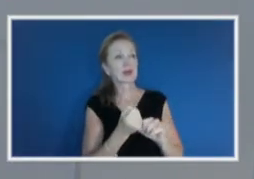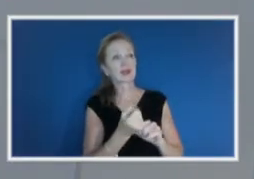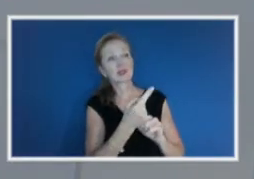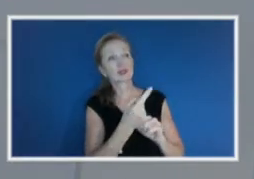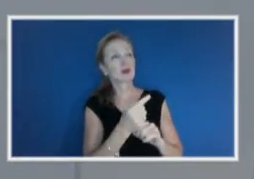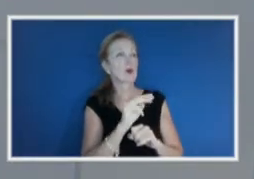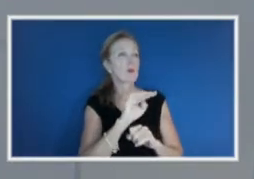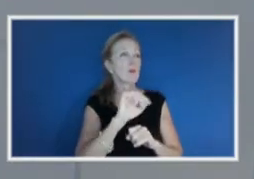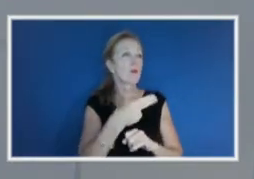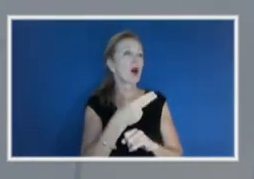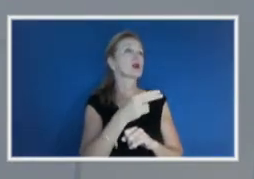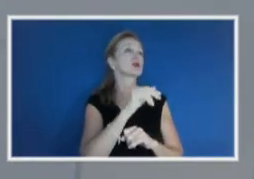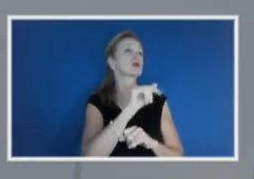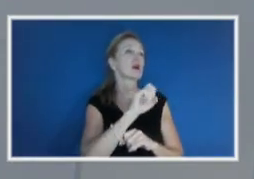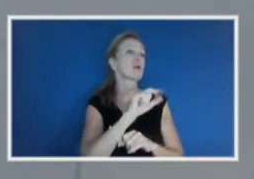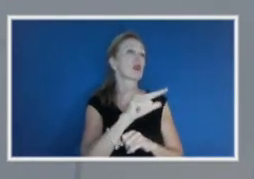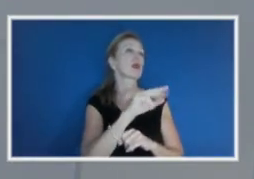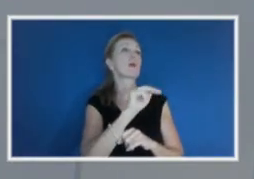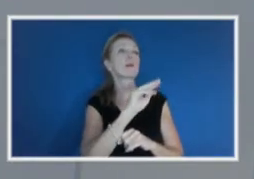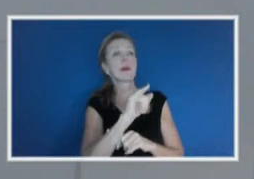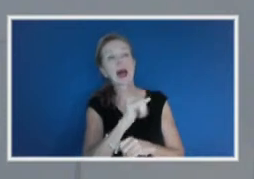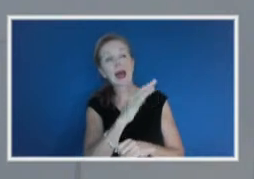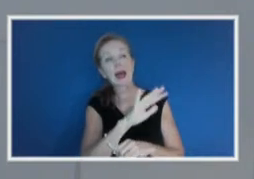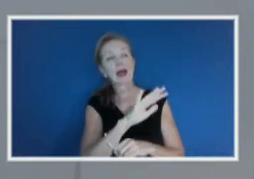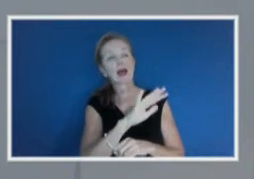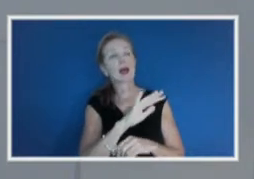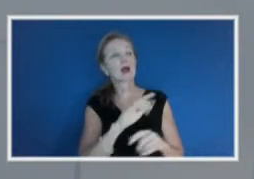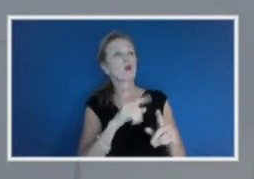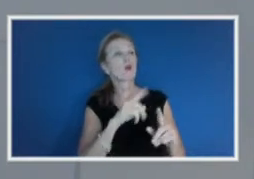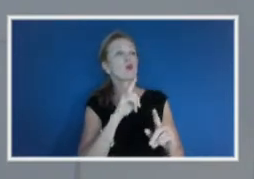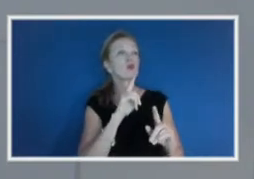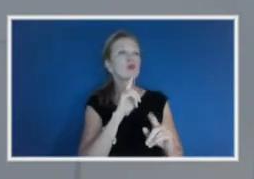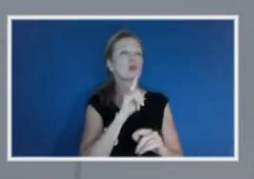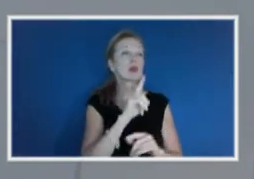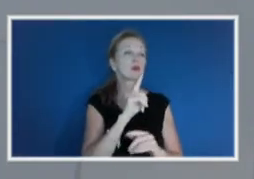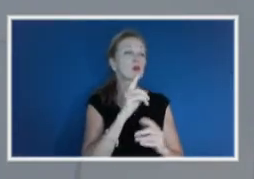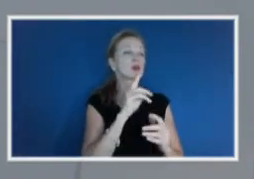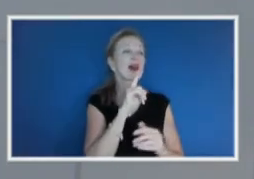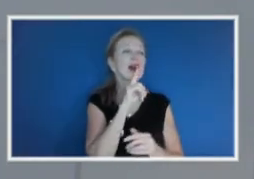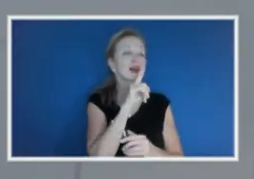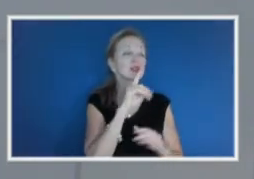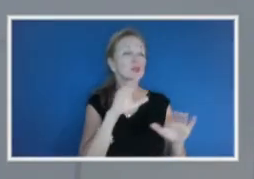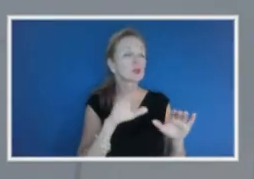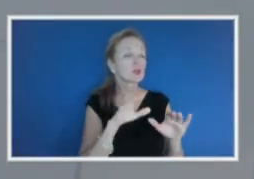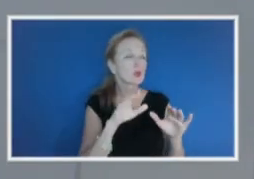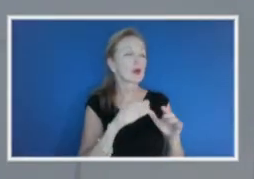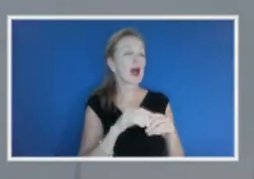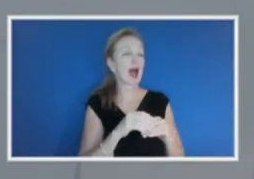April, May, in terms of what we're actually doing. I believe the two